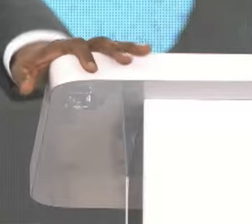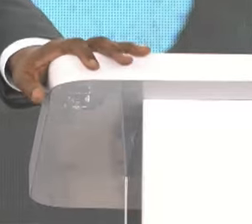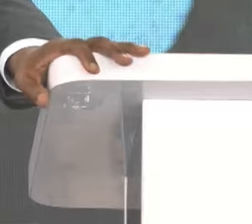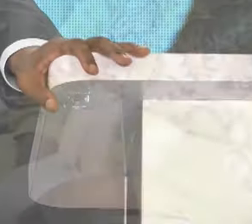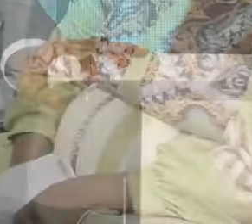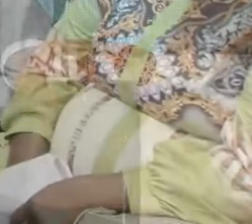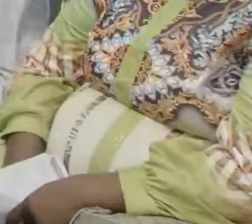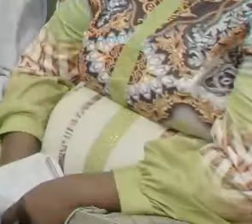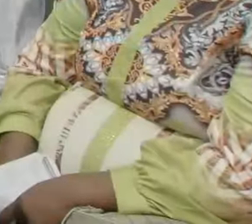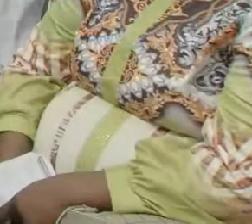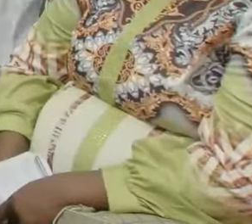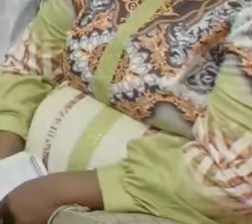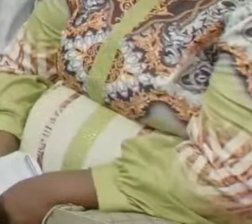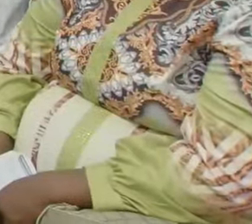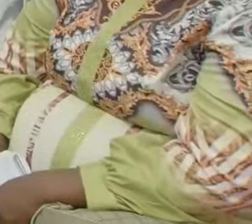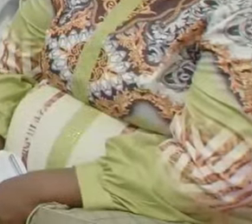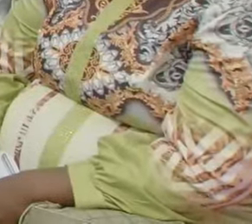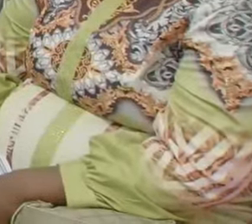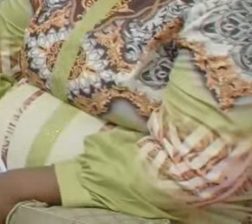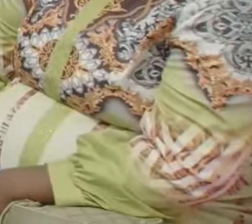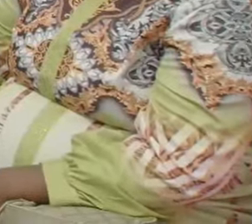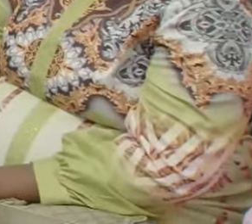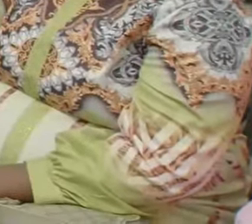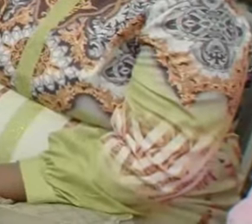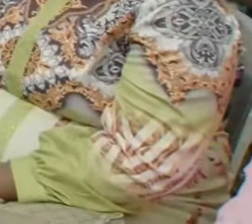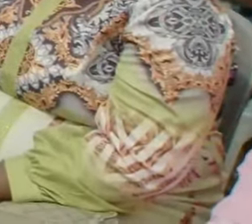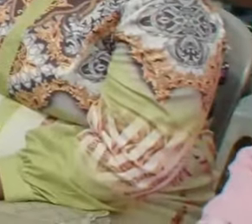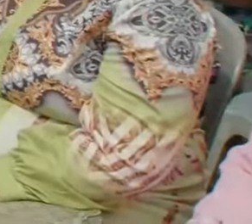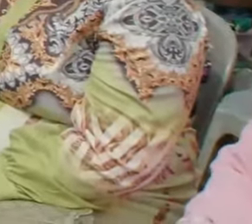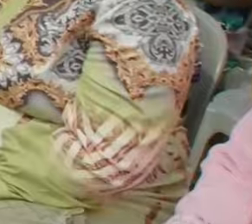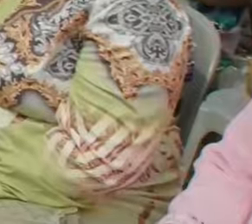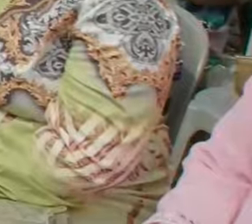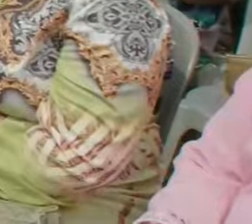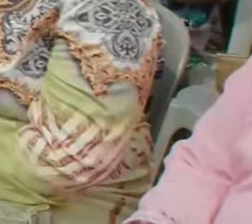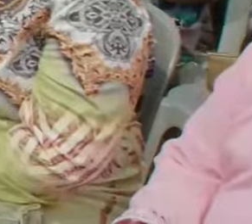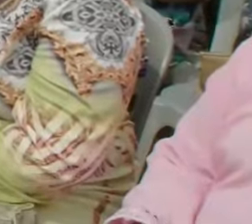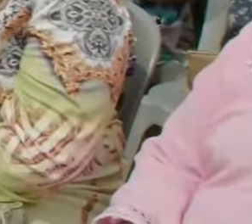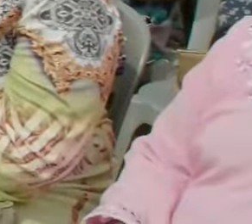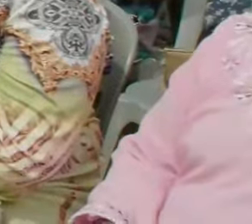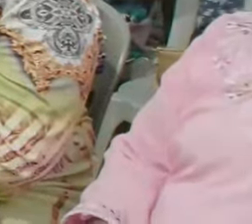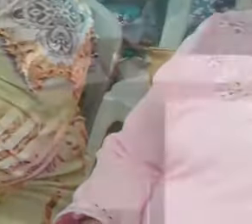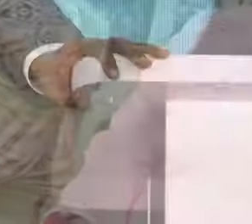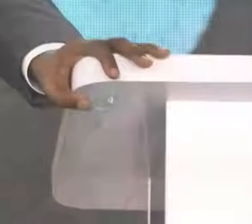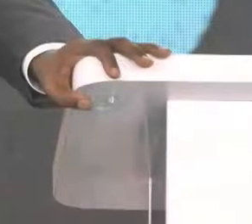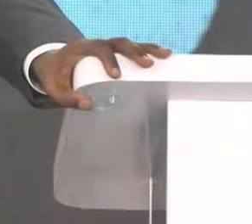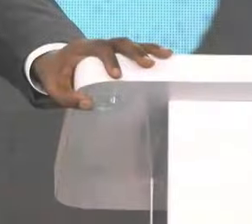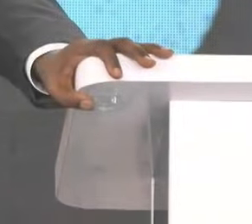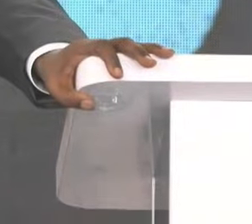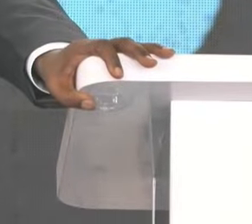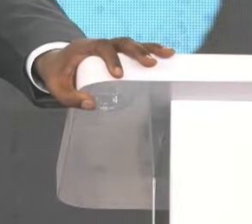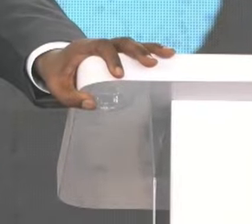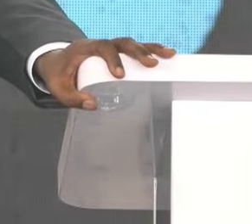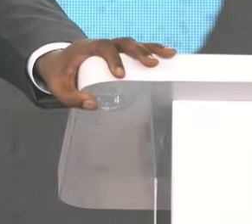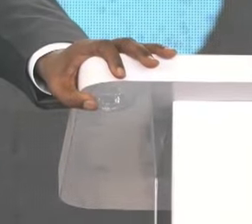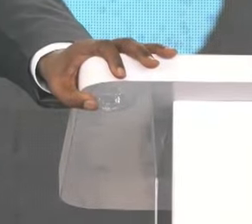reaction, your response when you are tired, when you are disappointed, when you are